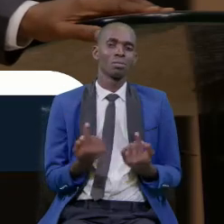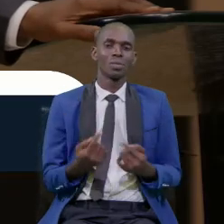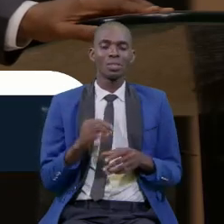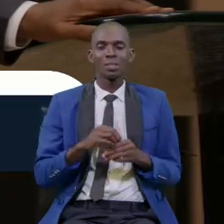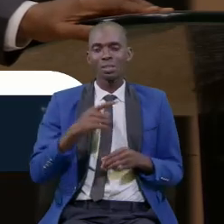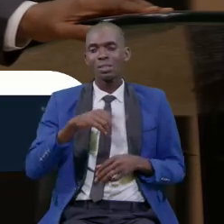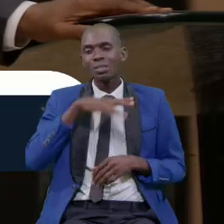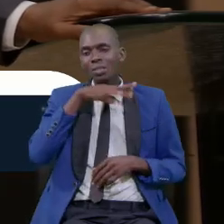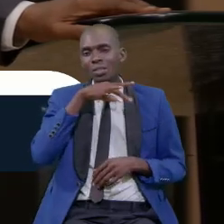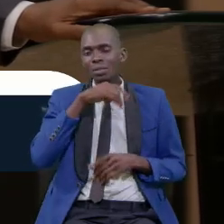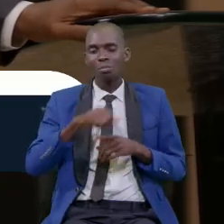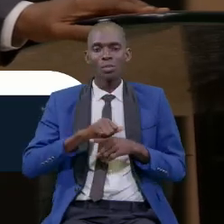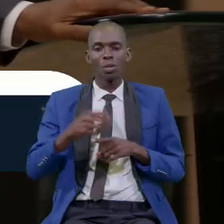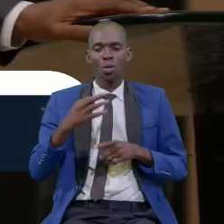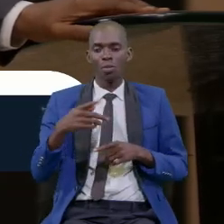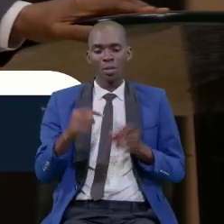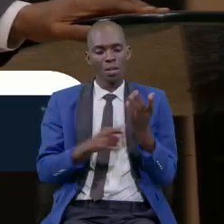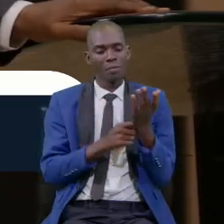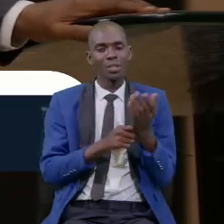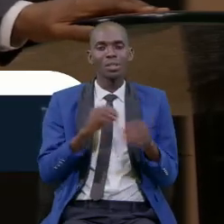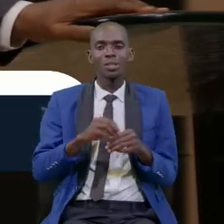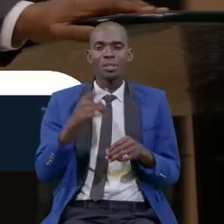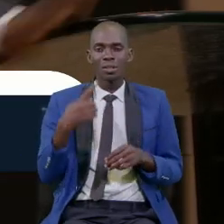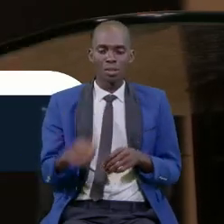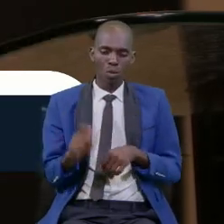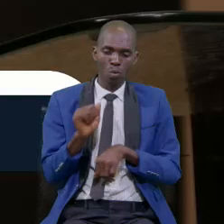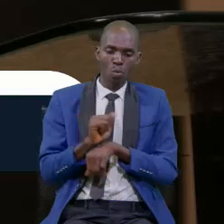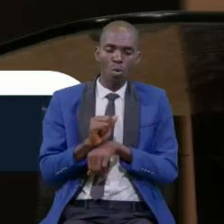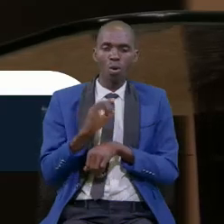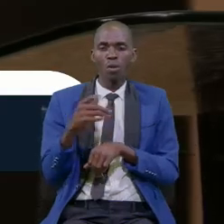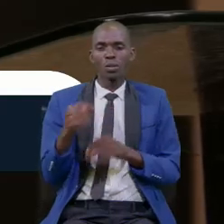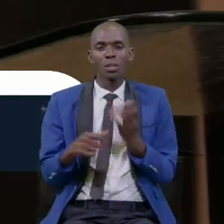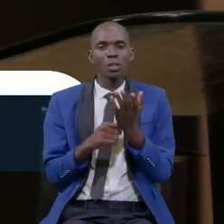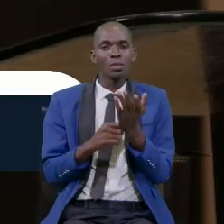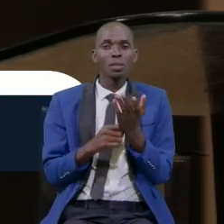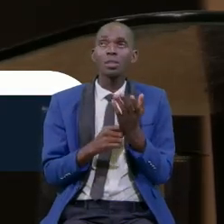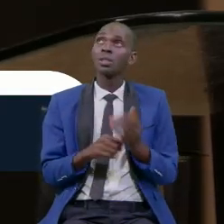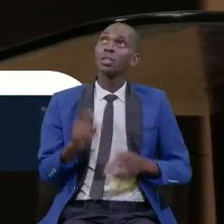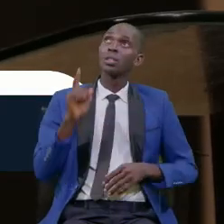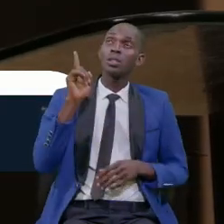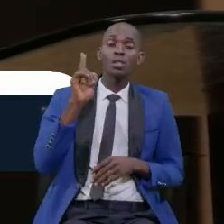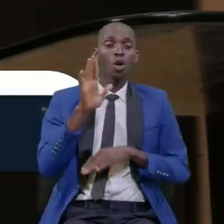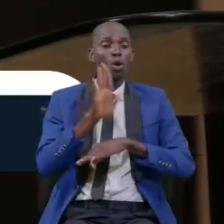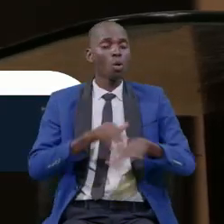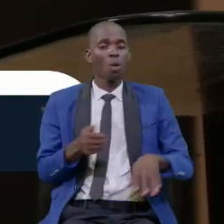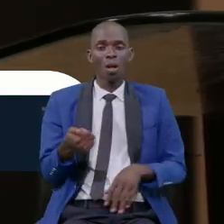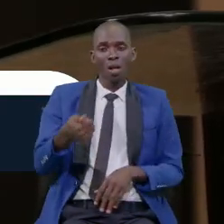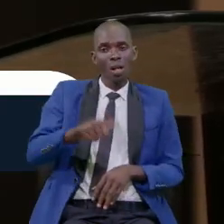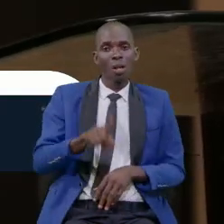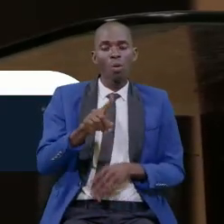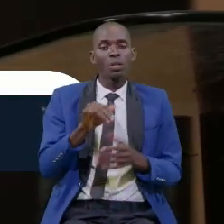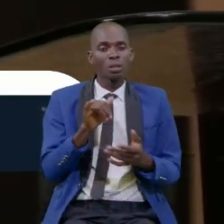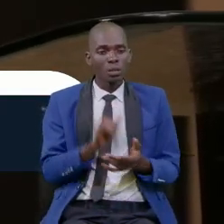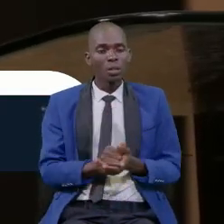fields of the flesh, in the work of the flesh. He calls on anyone that wants to belong